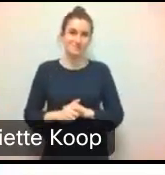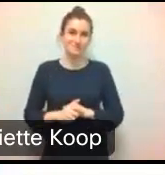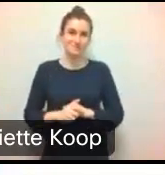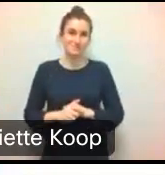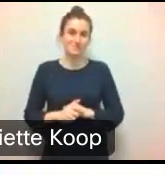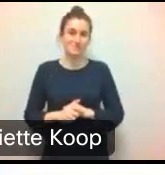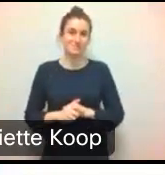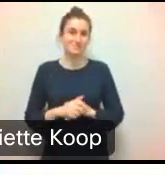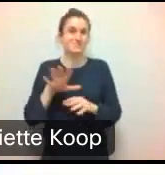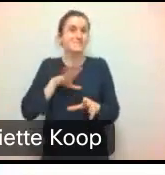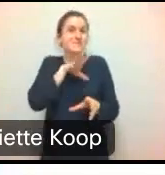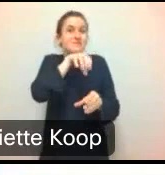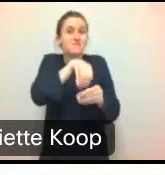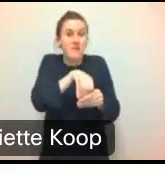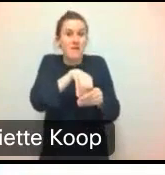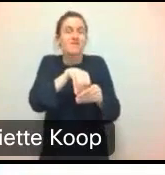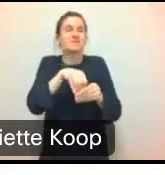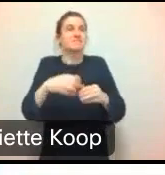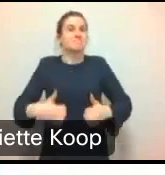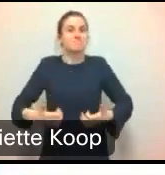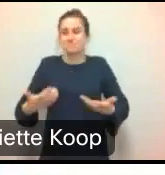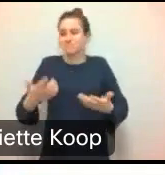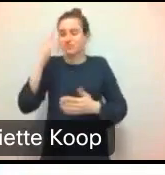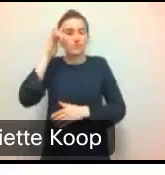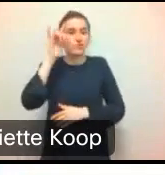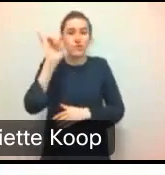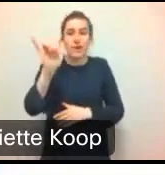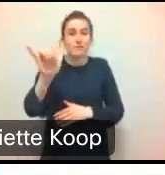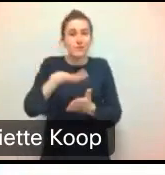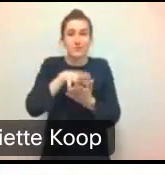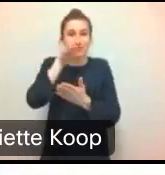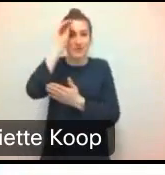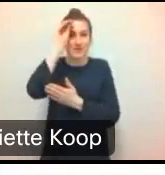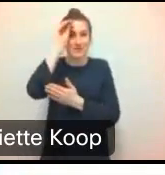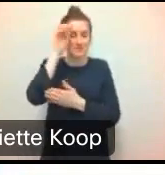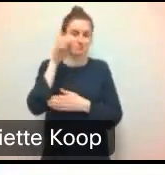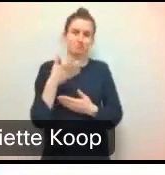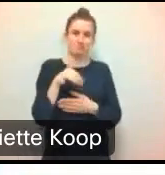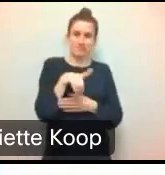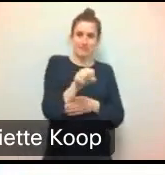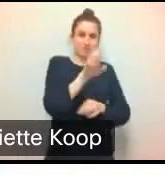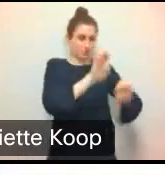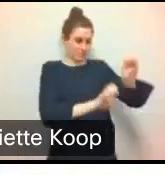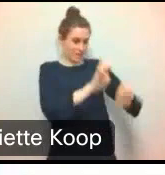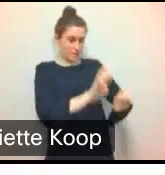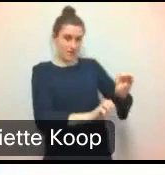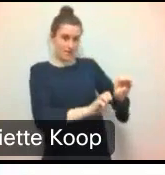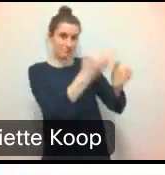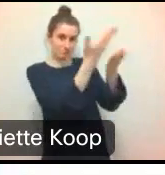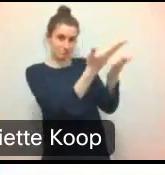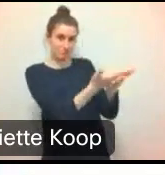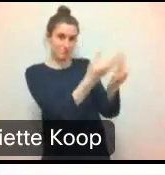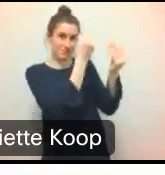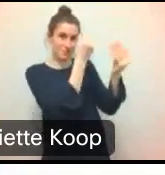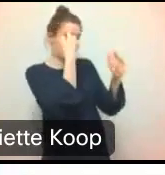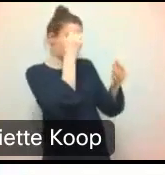it's part of the lifelong learning piece. So on one hand, you're evaluating credible information for an assignment, and on the